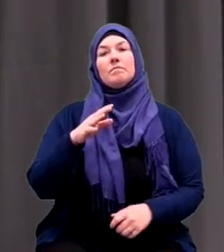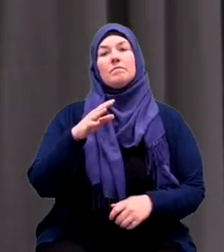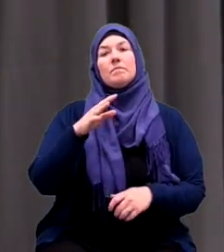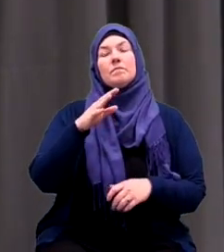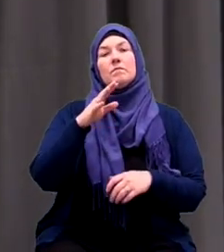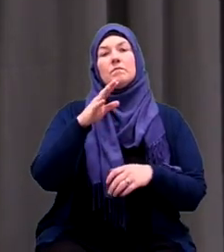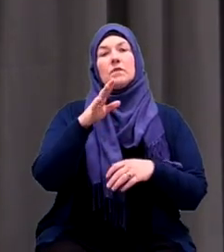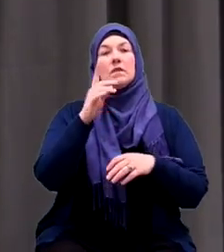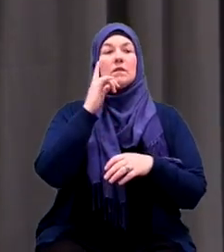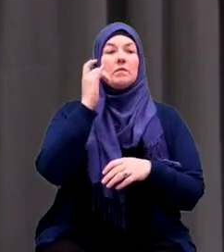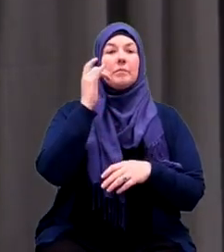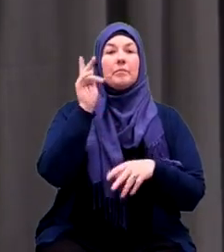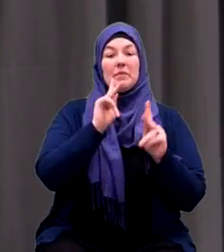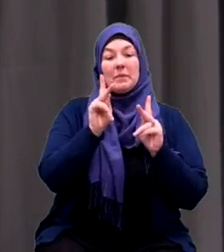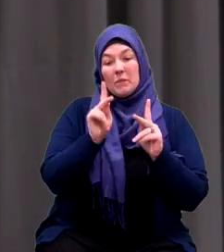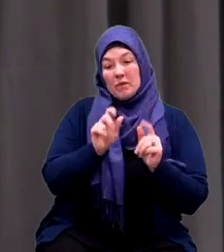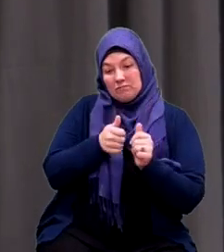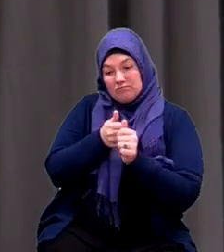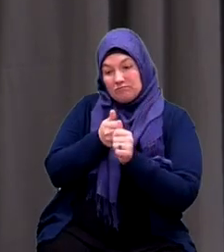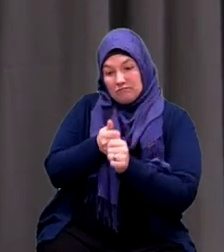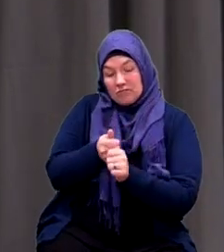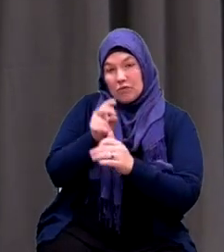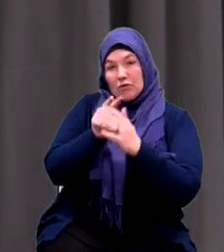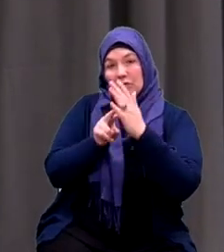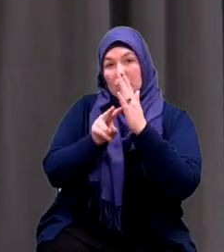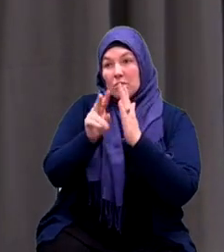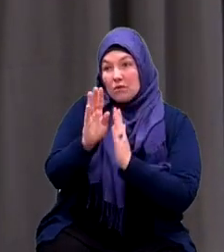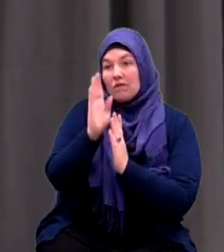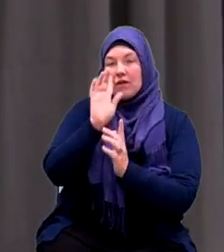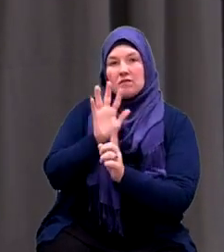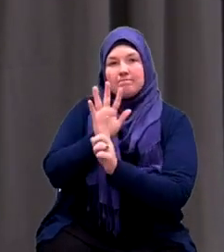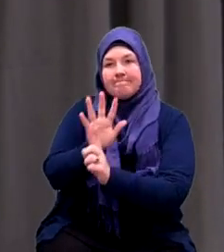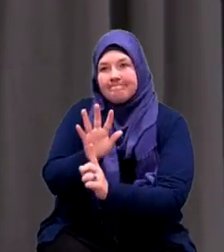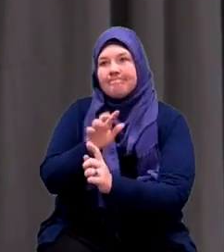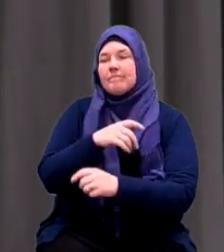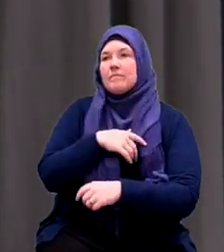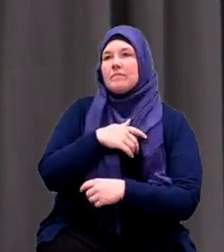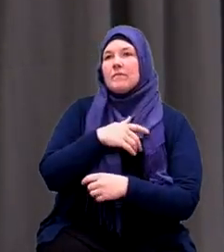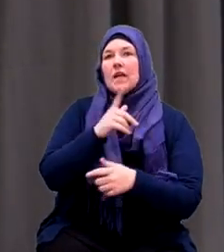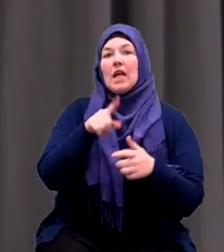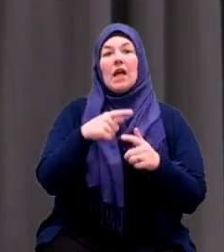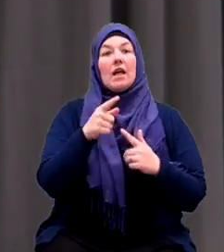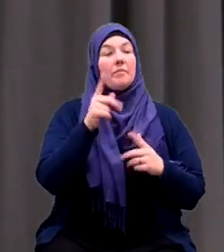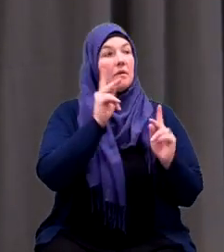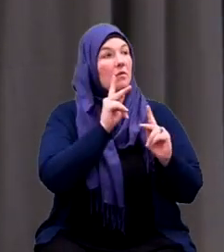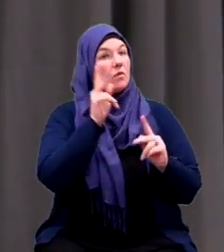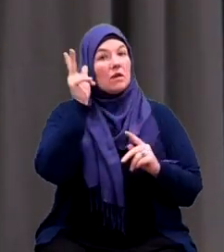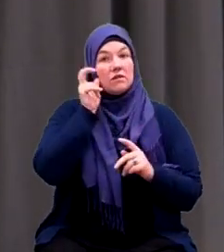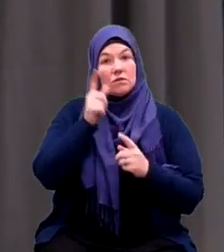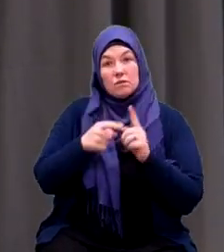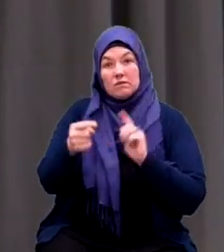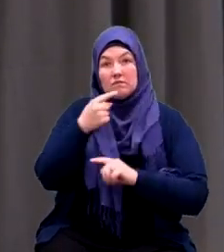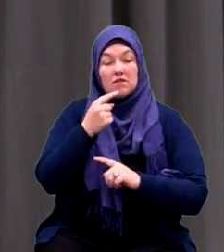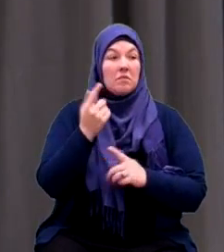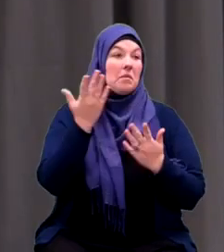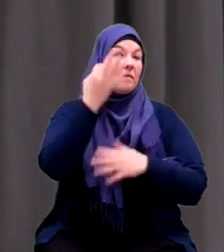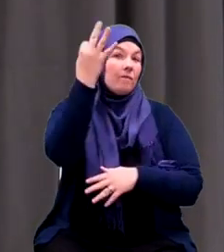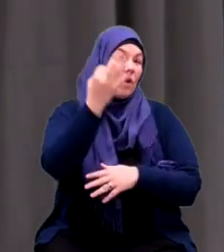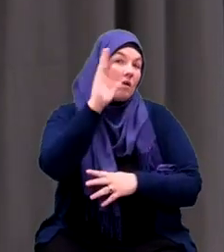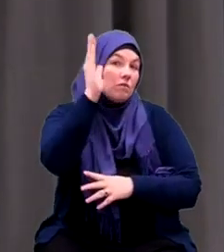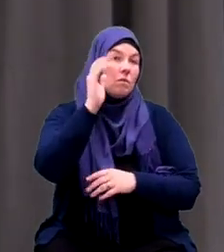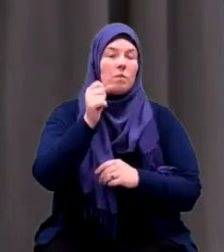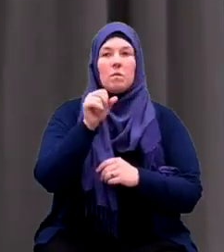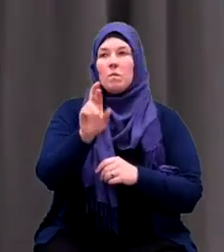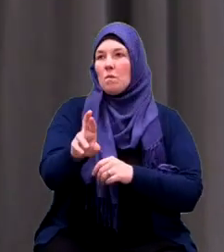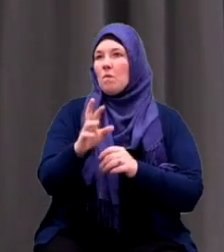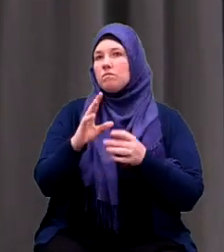is Friday or was he just giving a remark. And they used to go back either to their